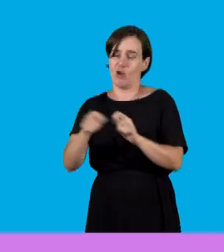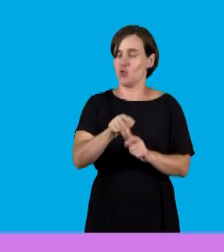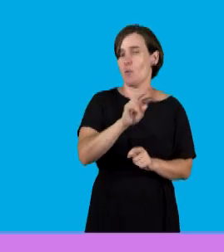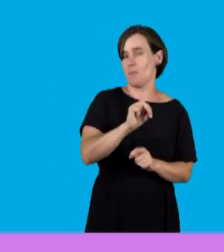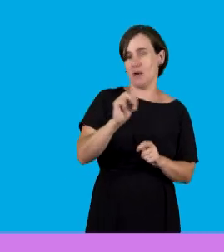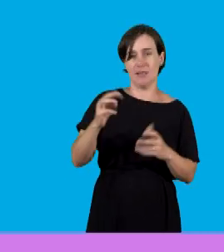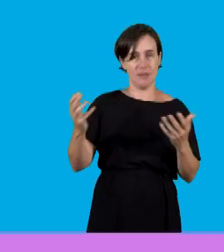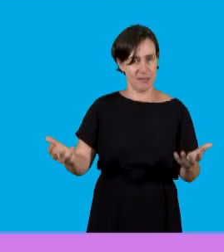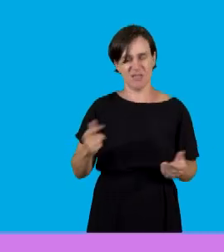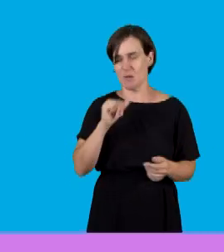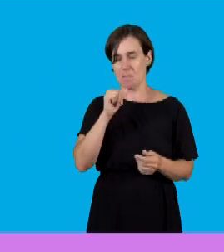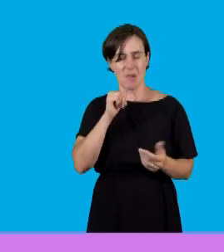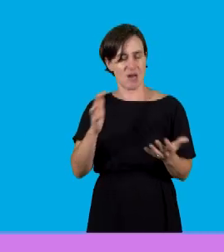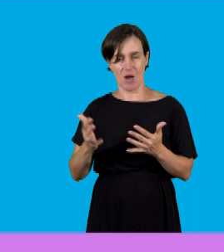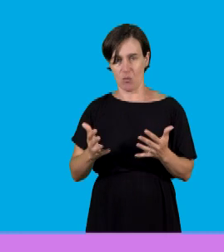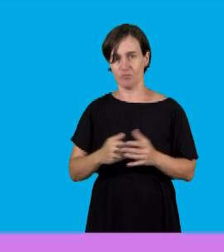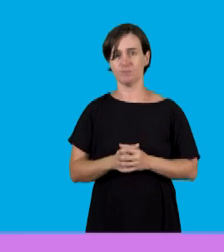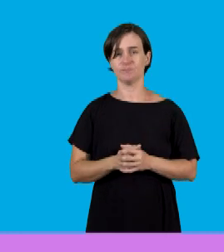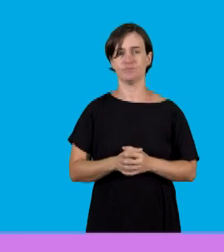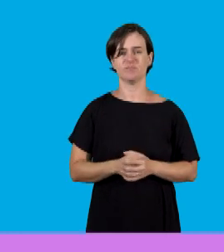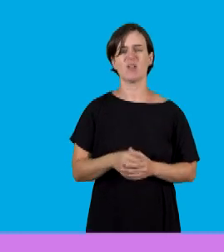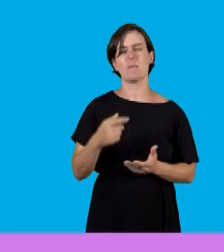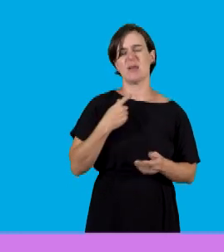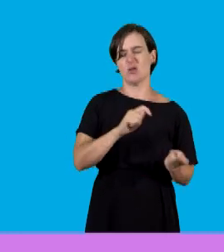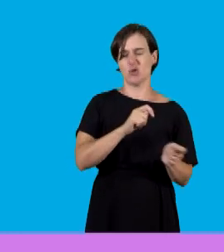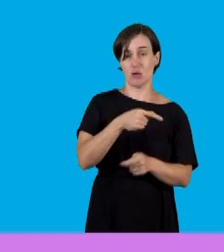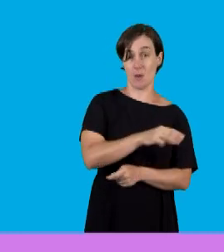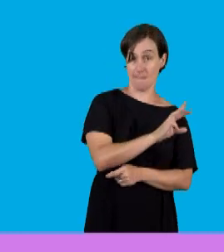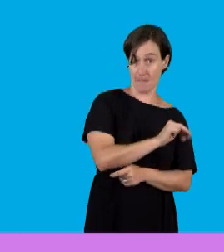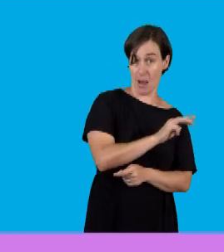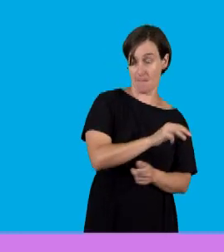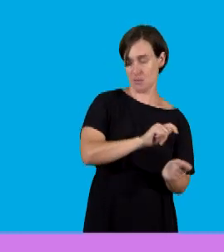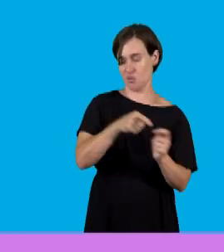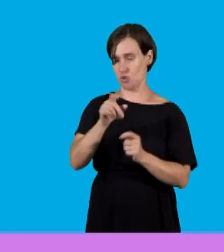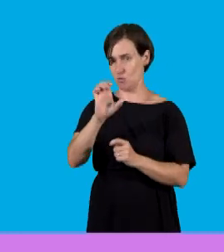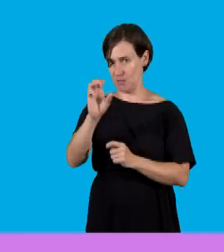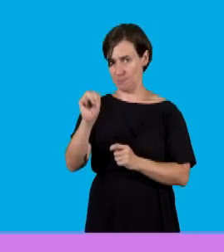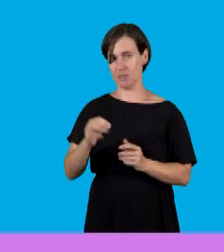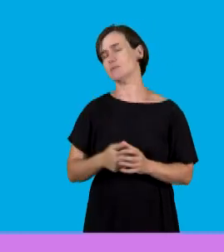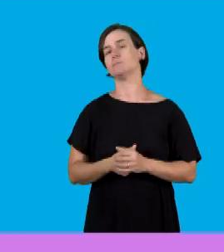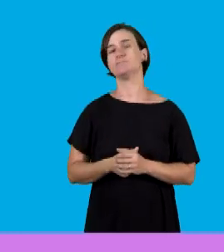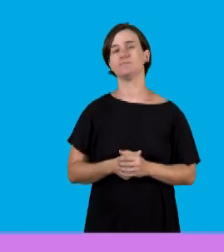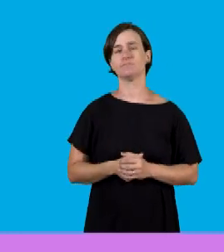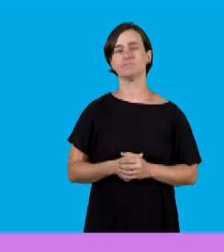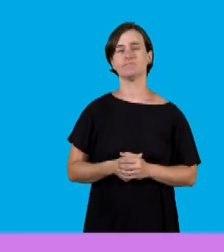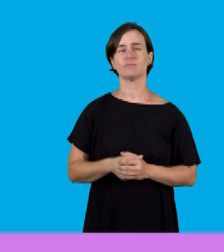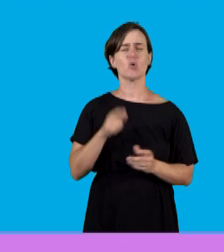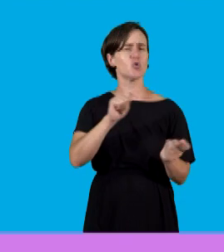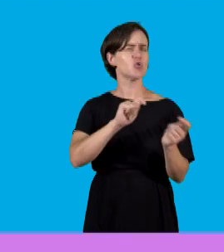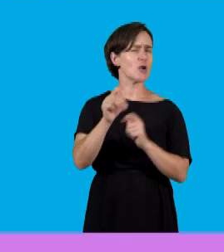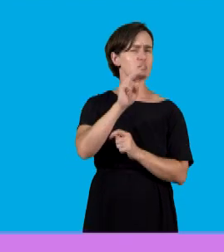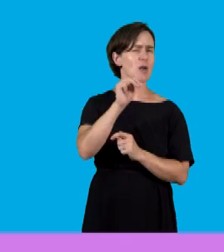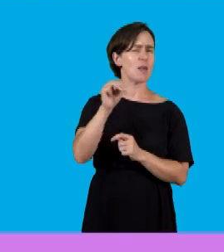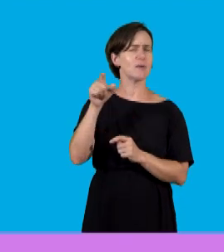breadth to centimeters, either way. So let's just convert the bar length. We are given 15 centimeters. Converting from millimeter